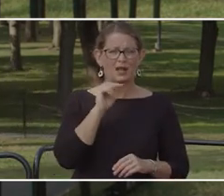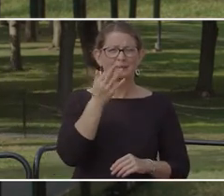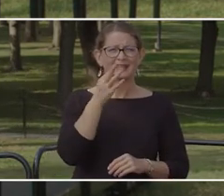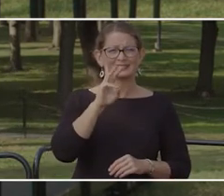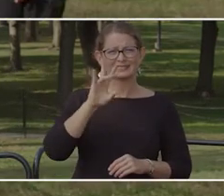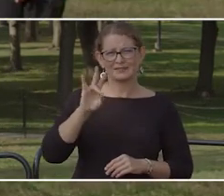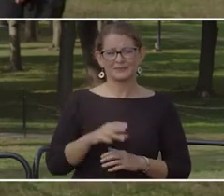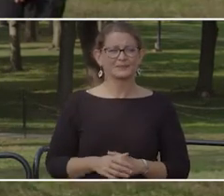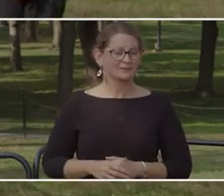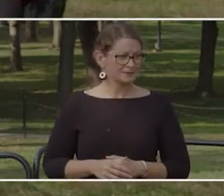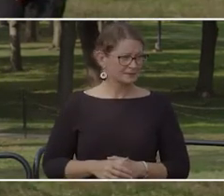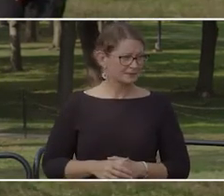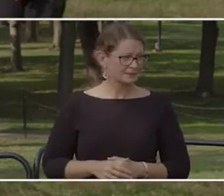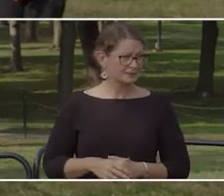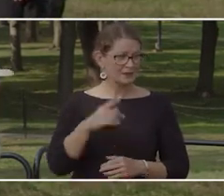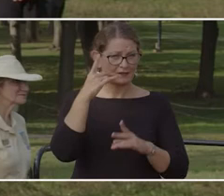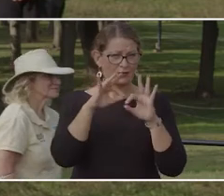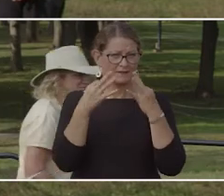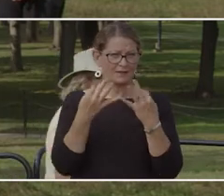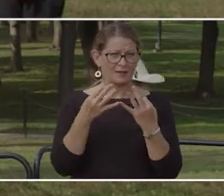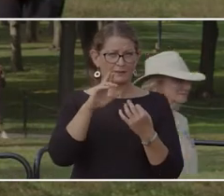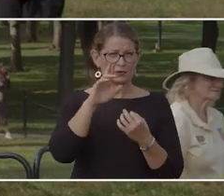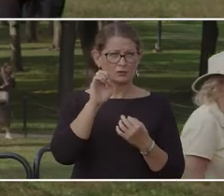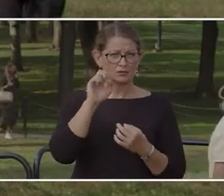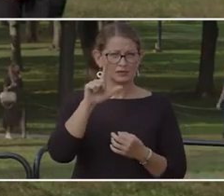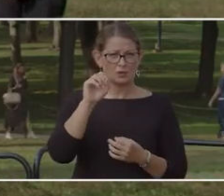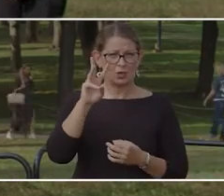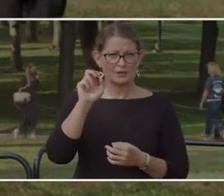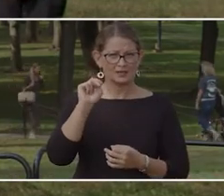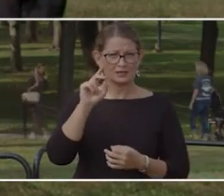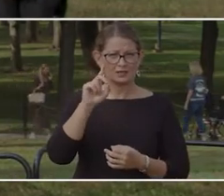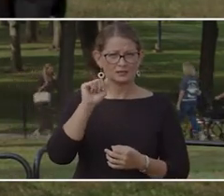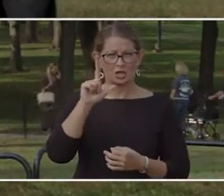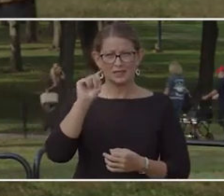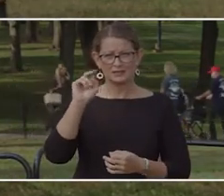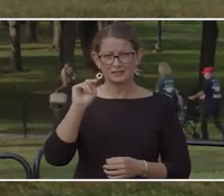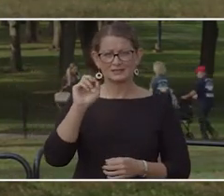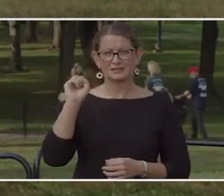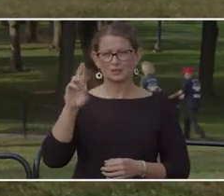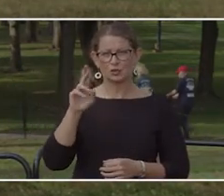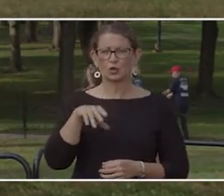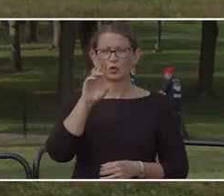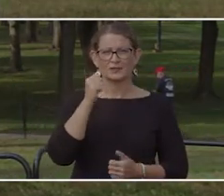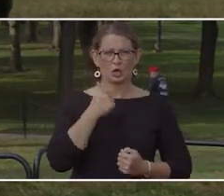1967. On behalf of the family of Russell Owen Dalton, Sr., U.S. Army,